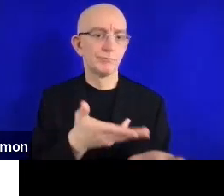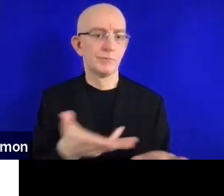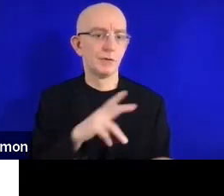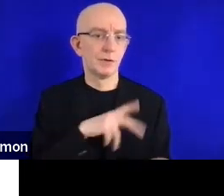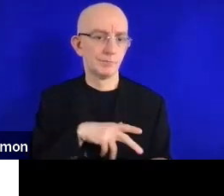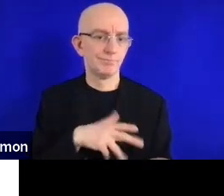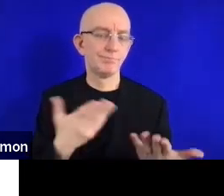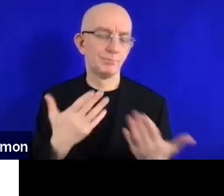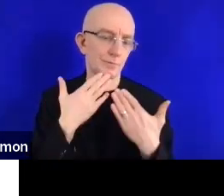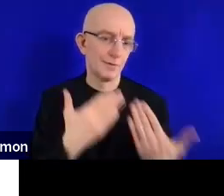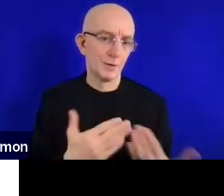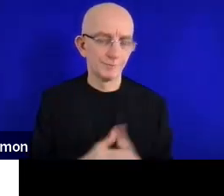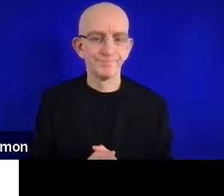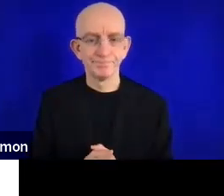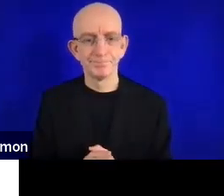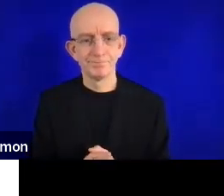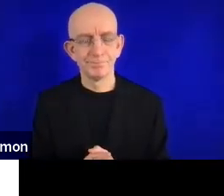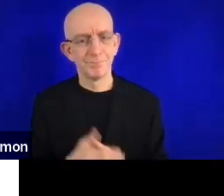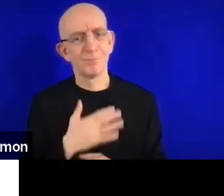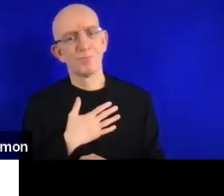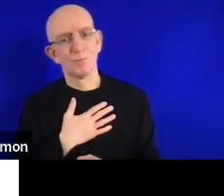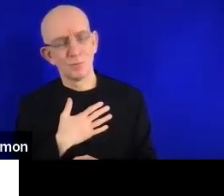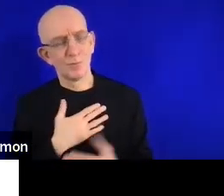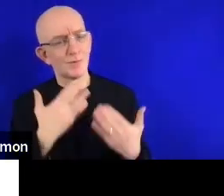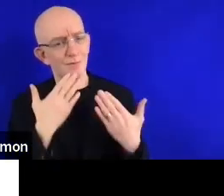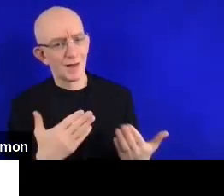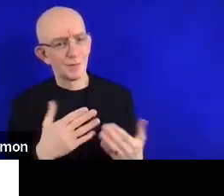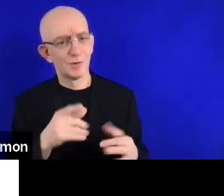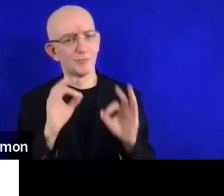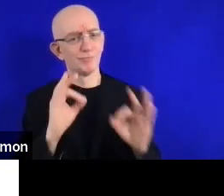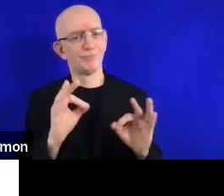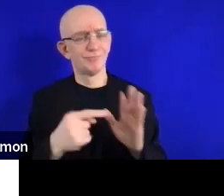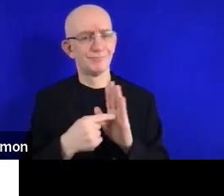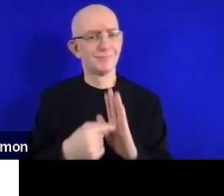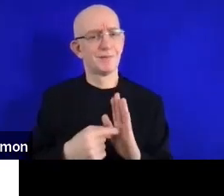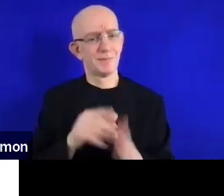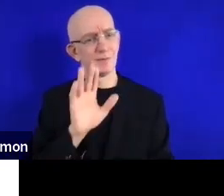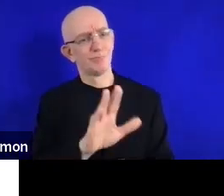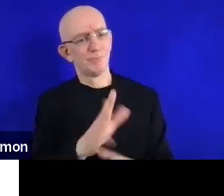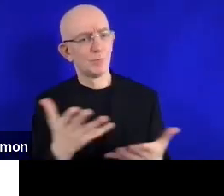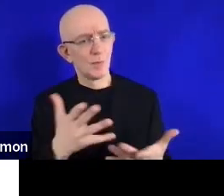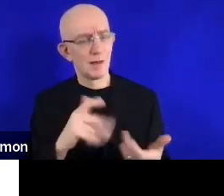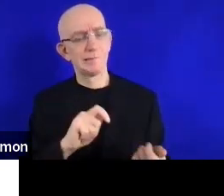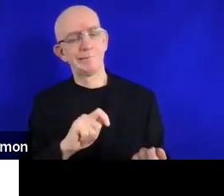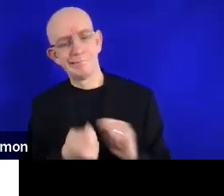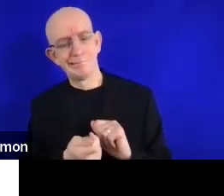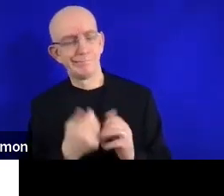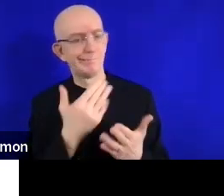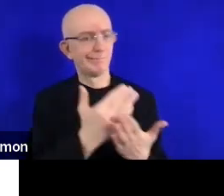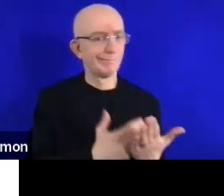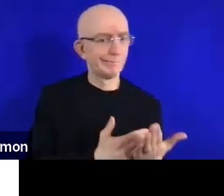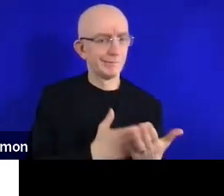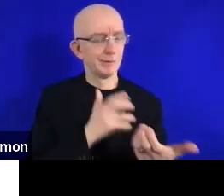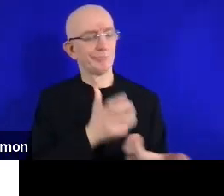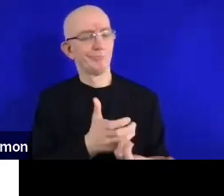adaptation, expansion of social protection, vulnerable social protection systems. So just thank you all so much for joining us this evening